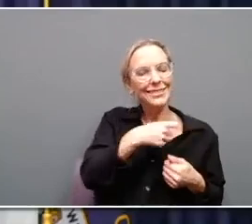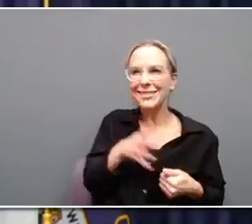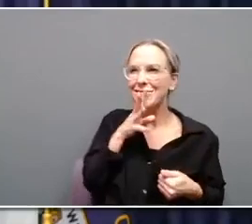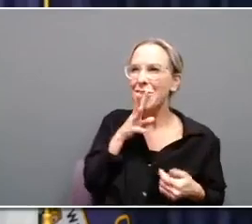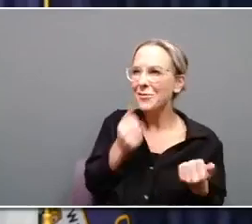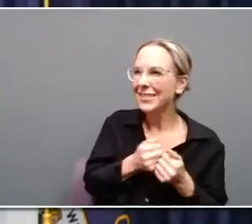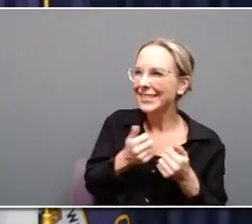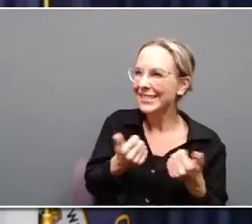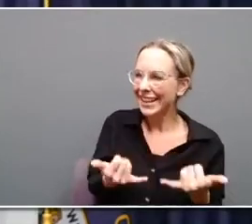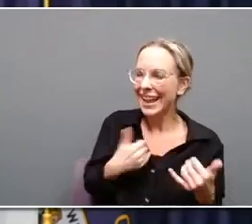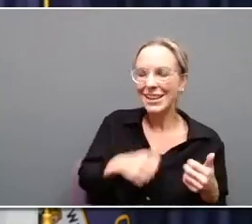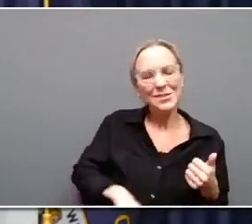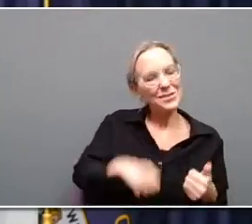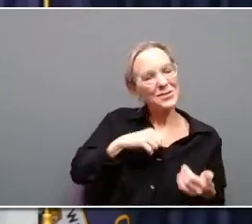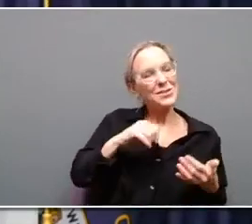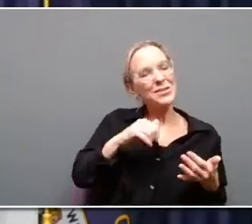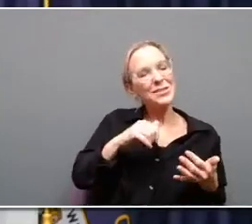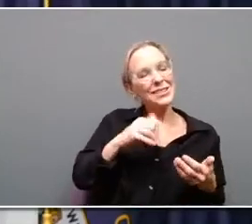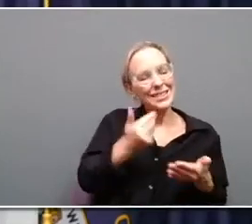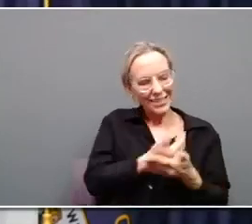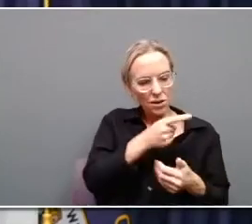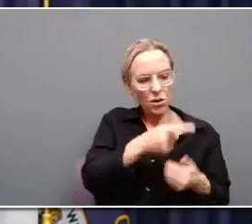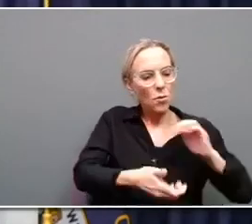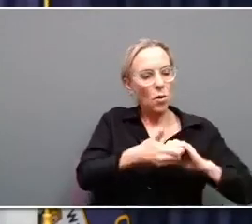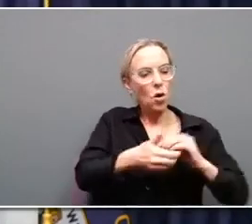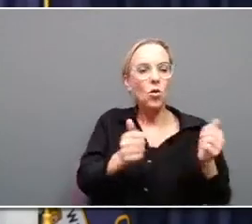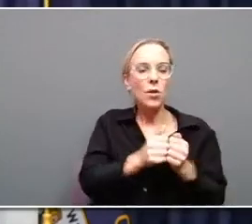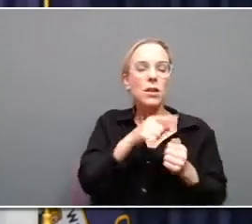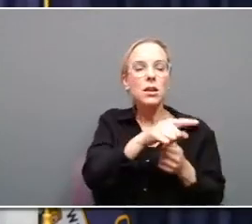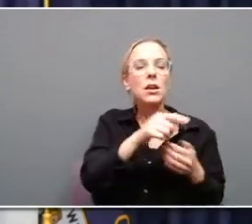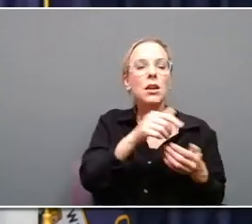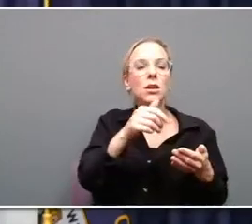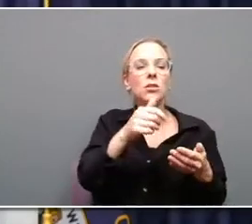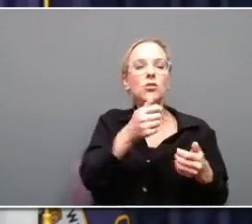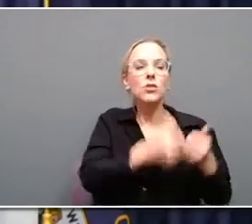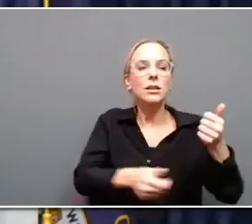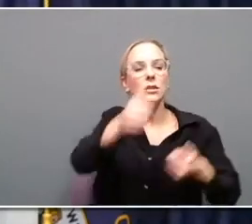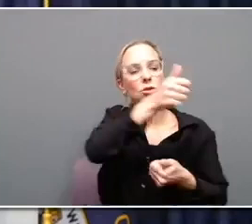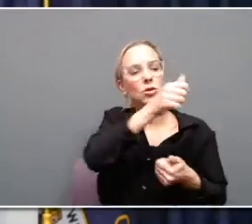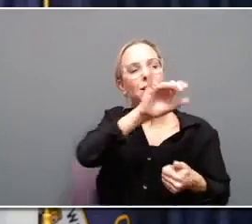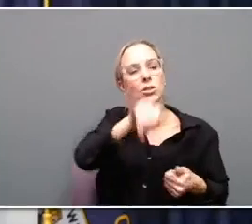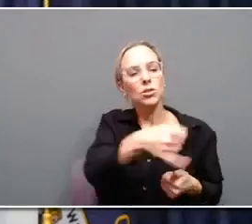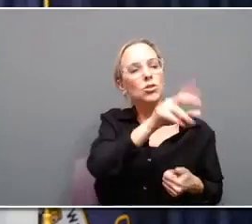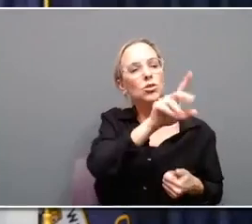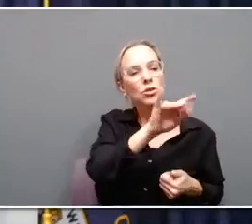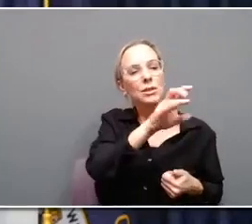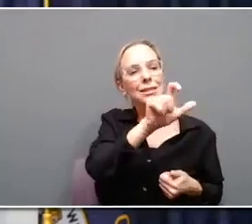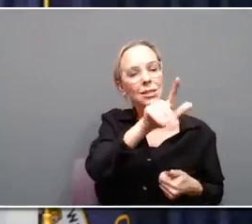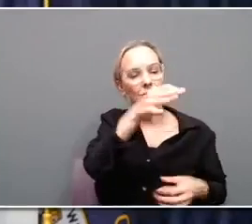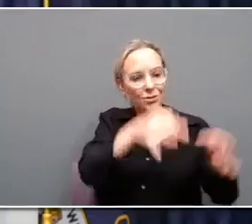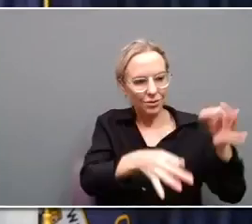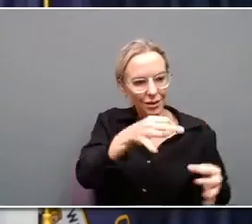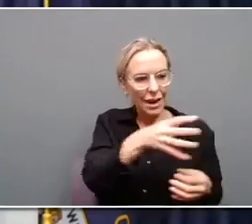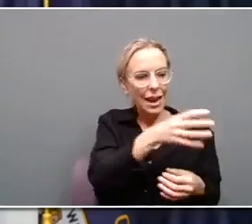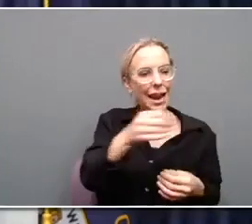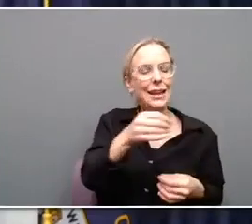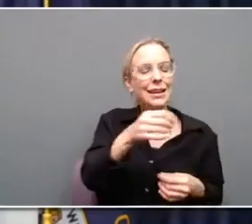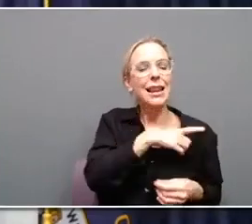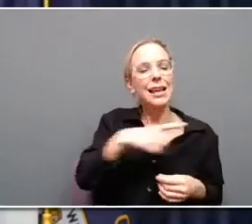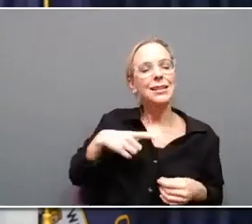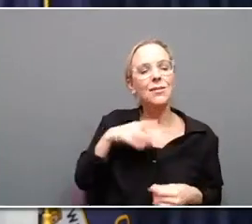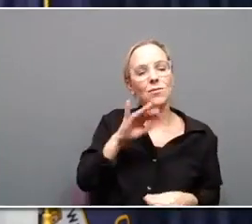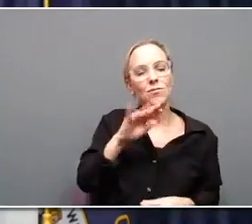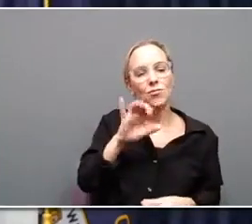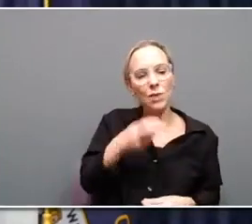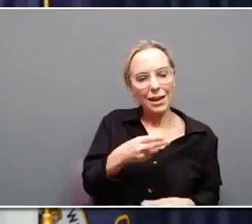I'm proud to announce a partnership between the executive, judicial, and legislative branches and the